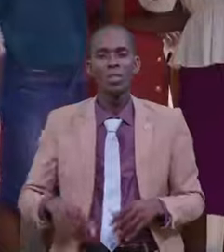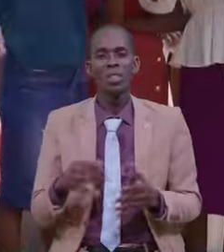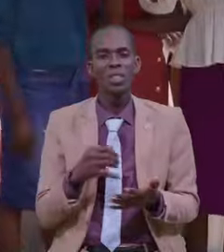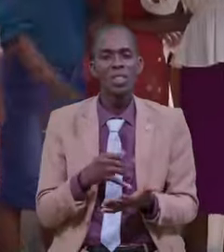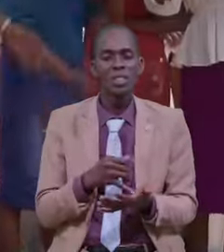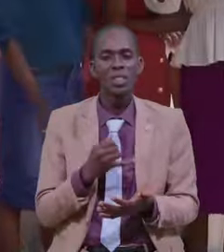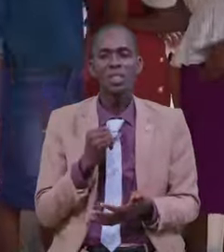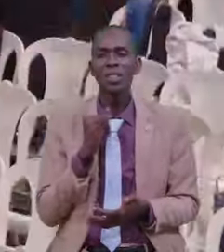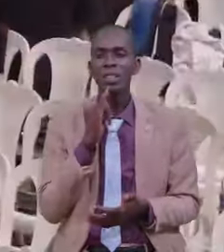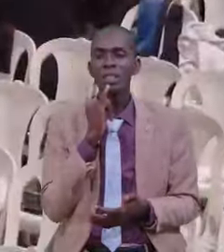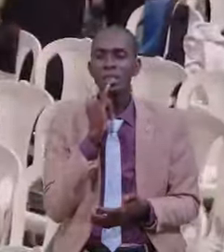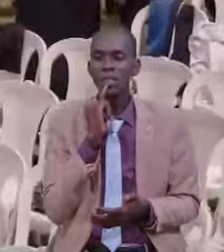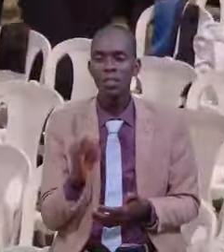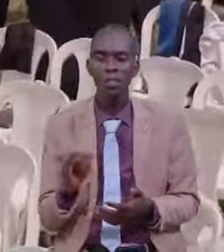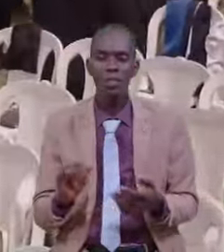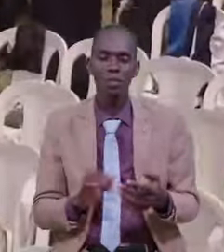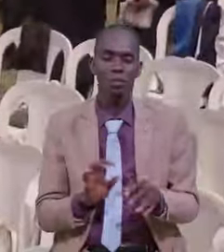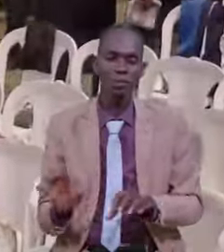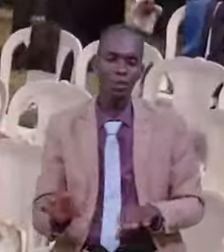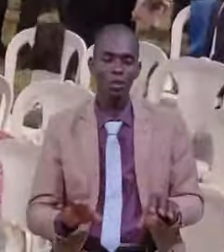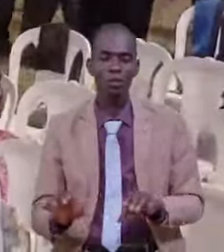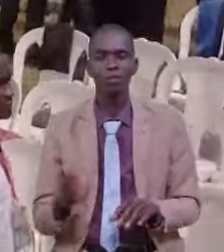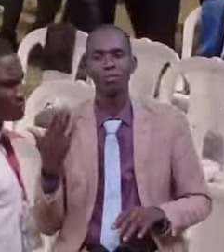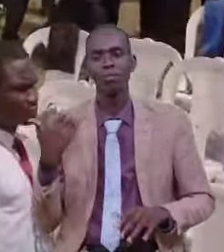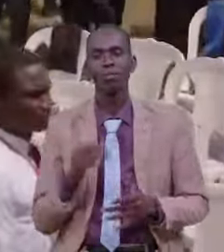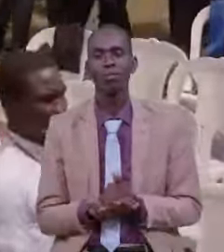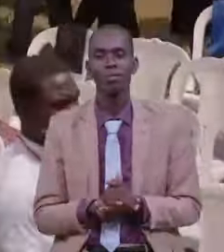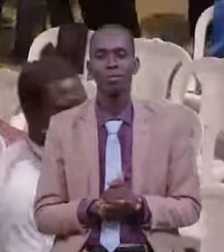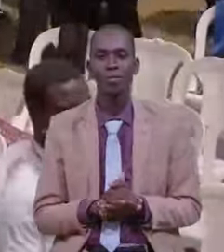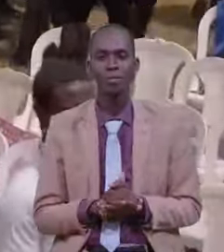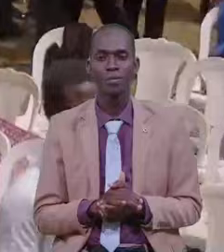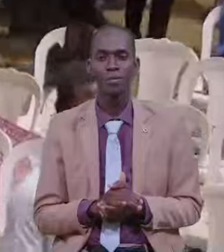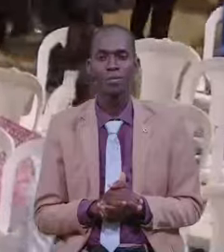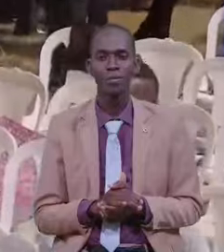is done.